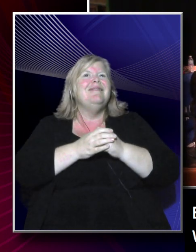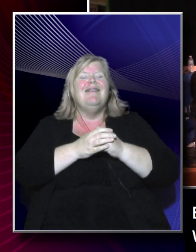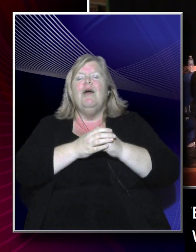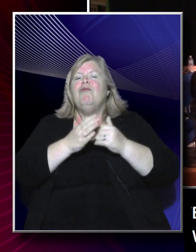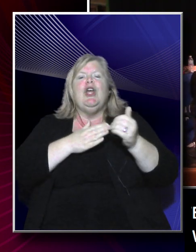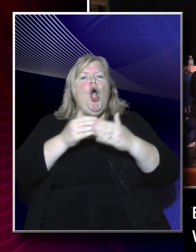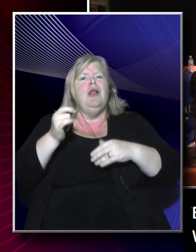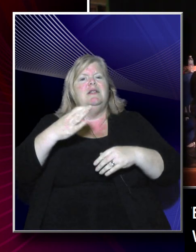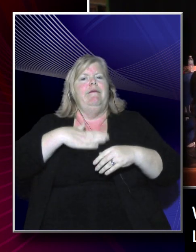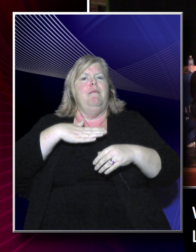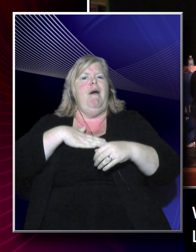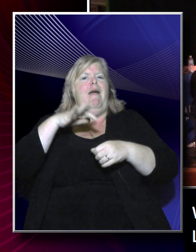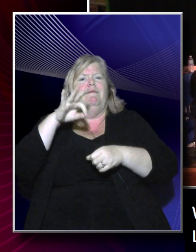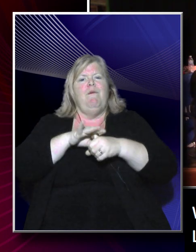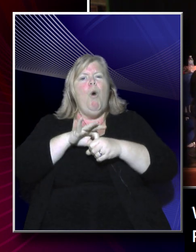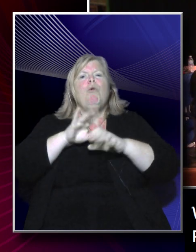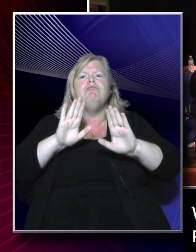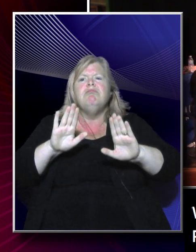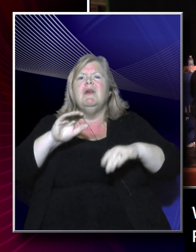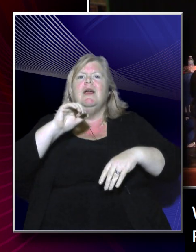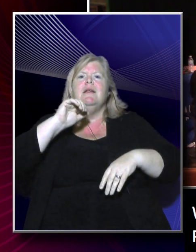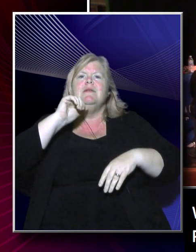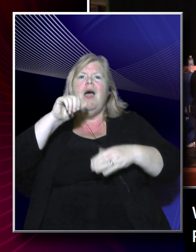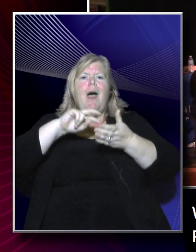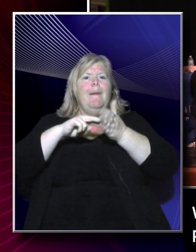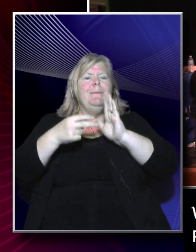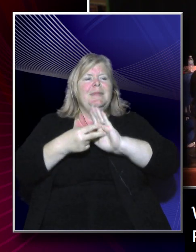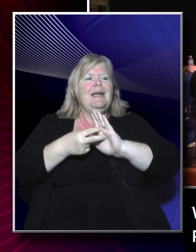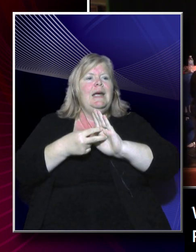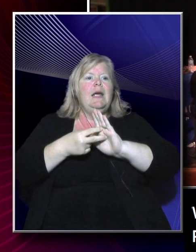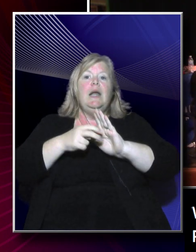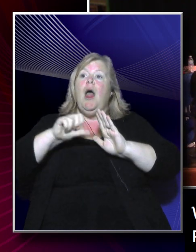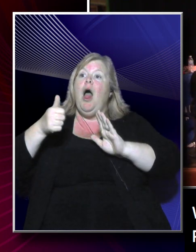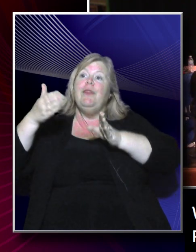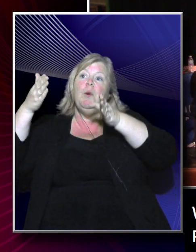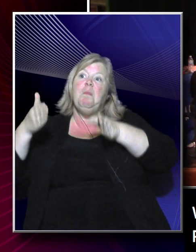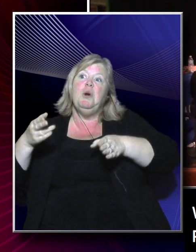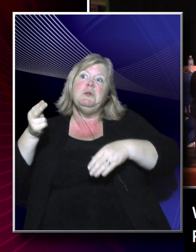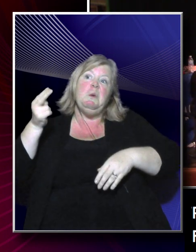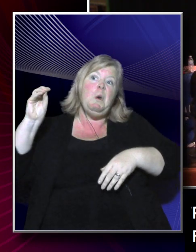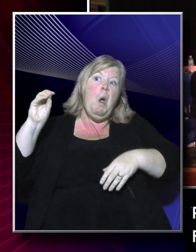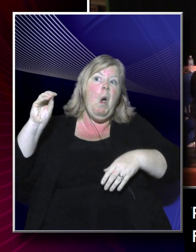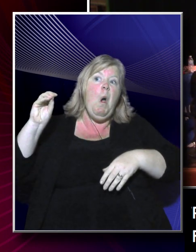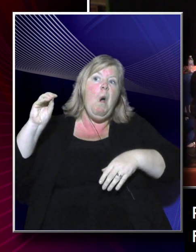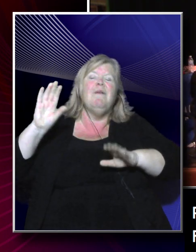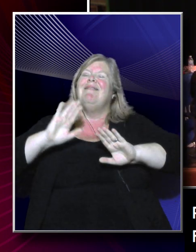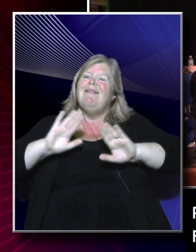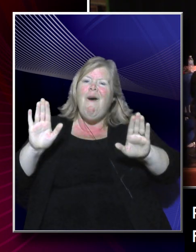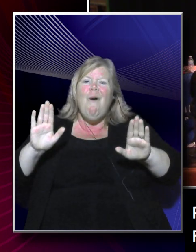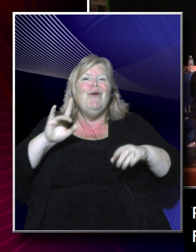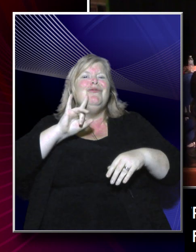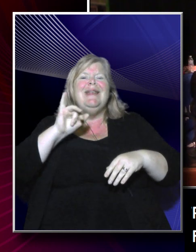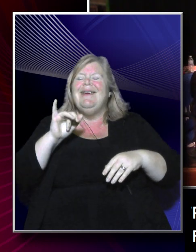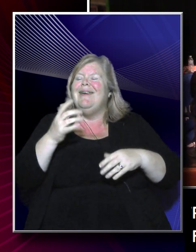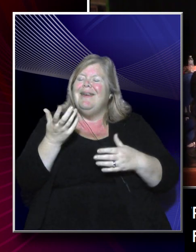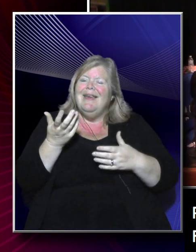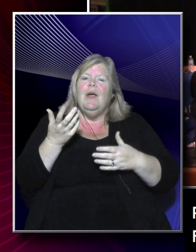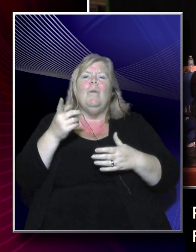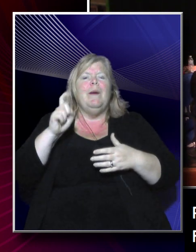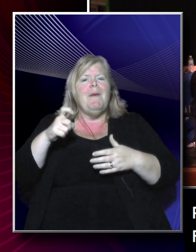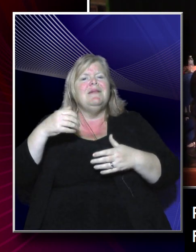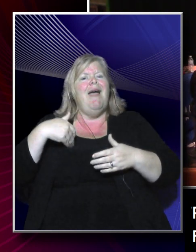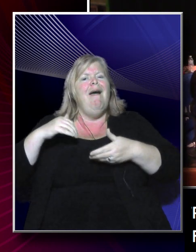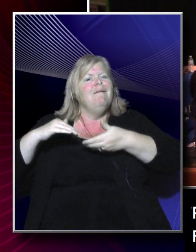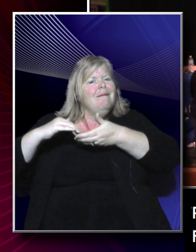vote goes, it's not a no vote for the other person at all. If anything, we need to have a